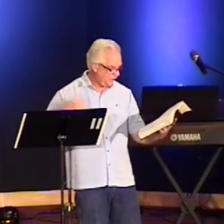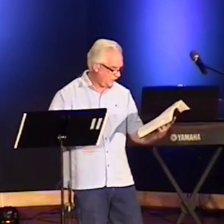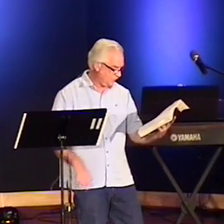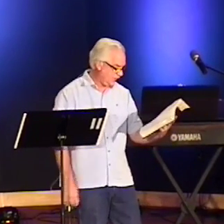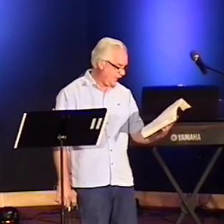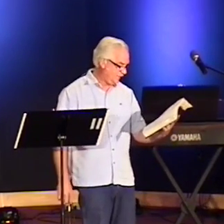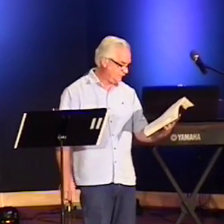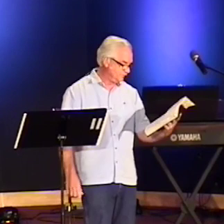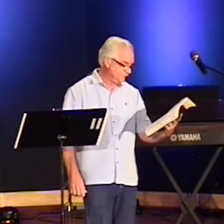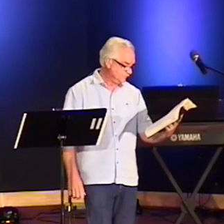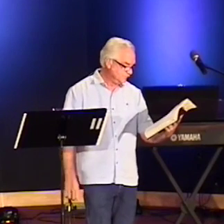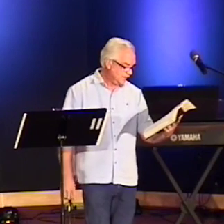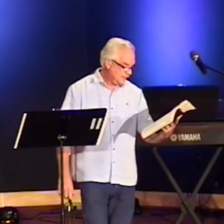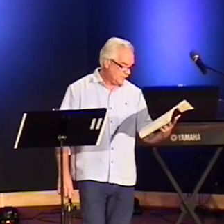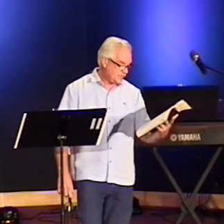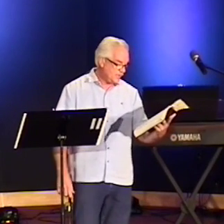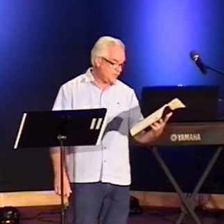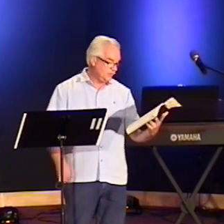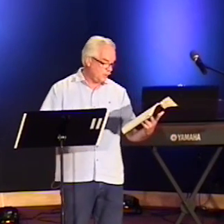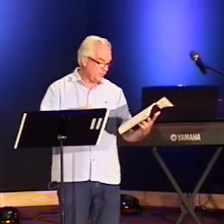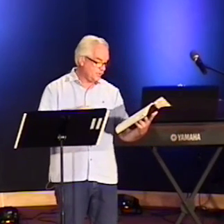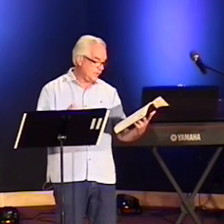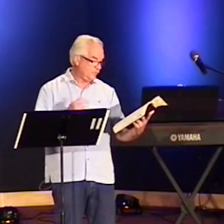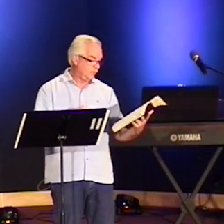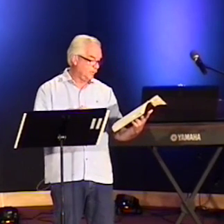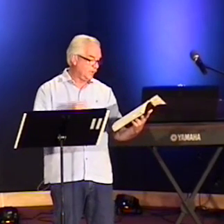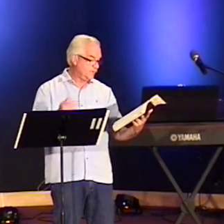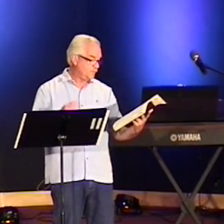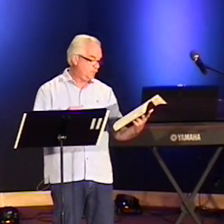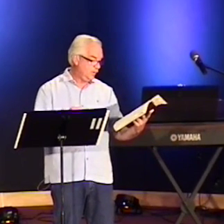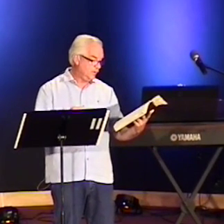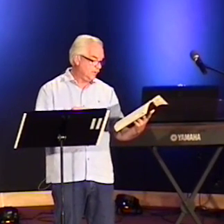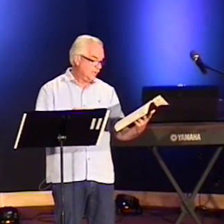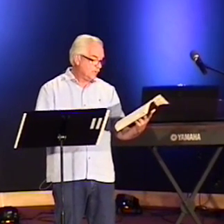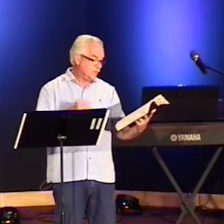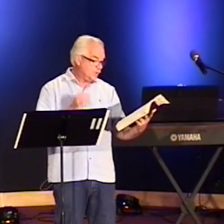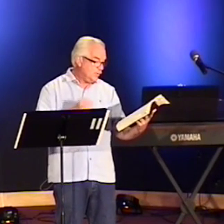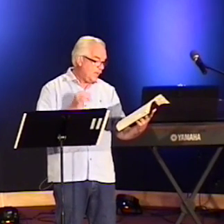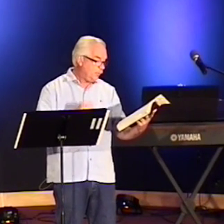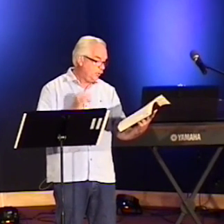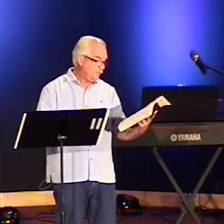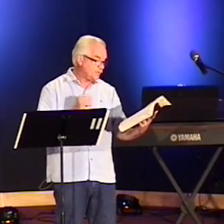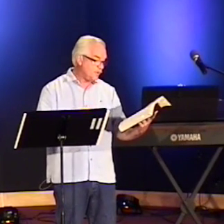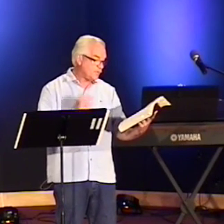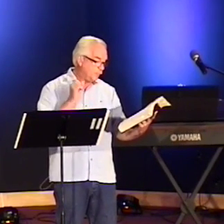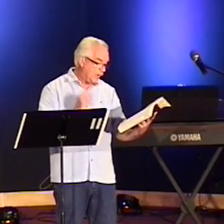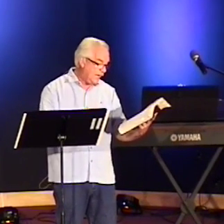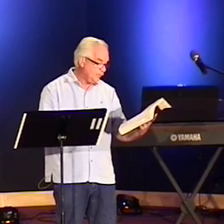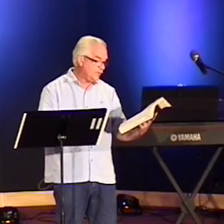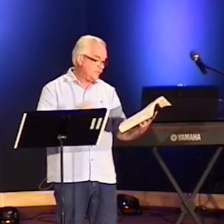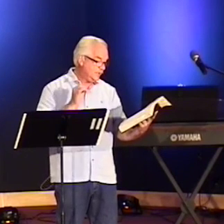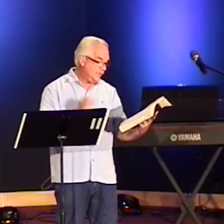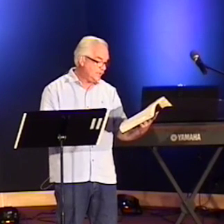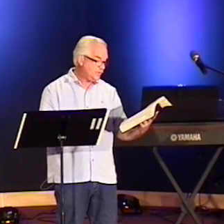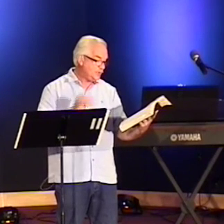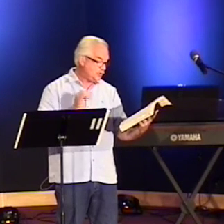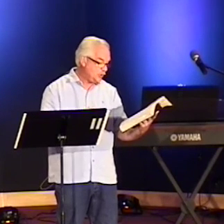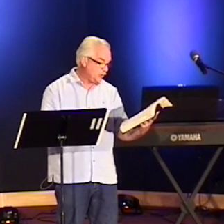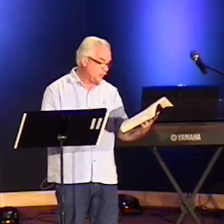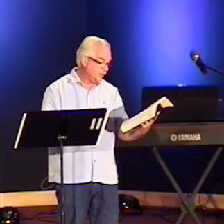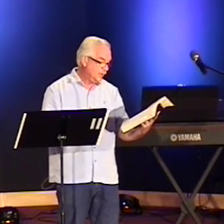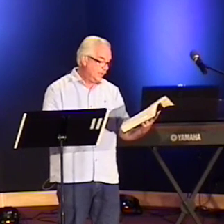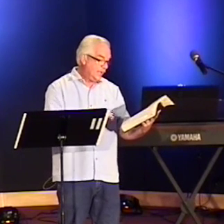only 20 after 11. But it says here, do all things without grumbling and disputing so that you may prove yourselves blameless and